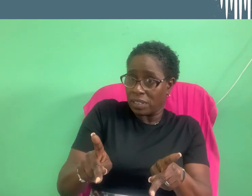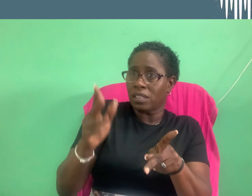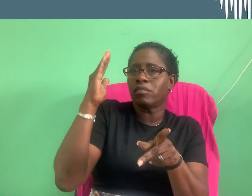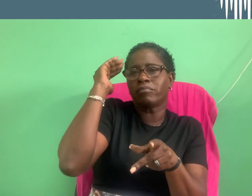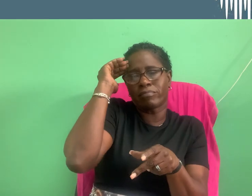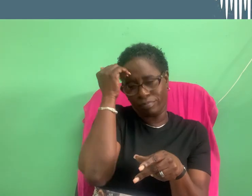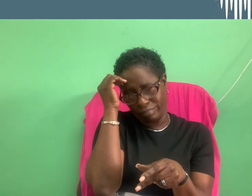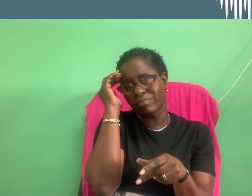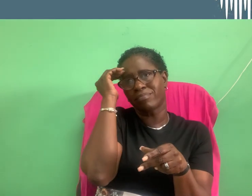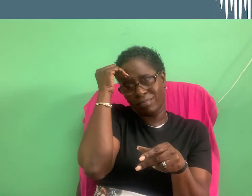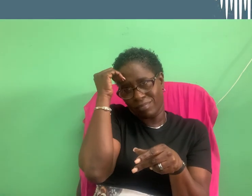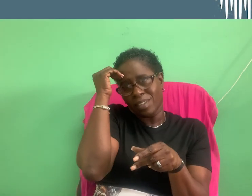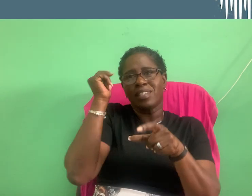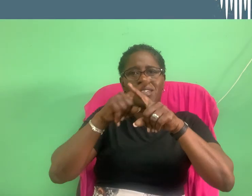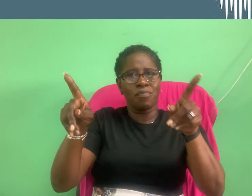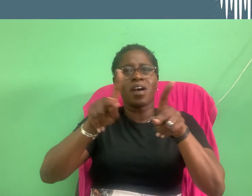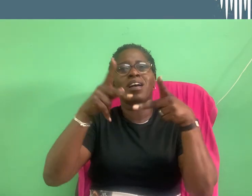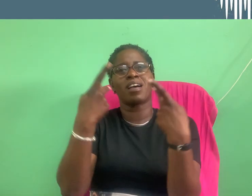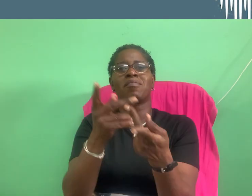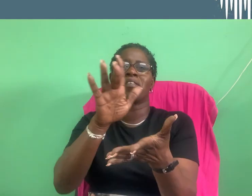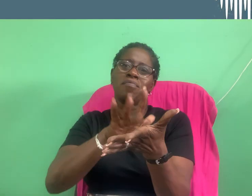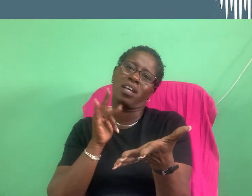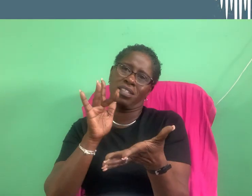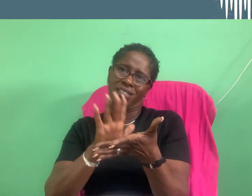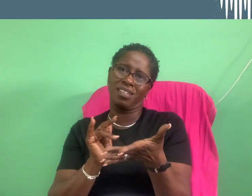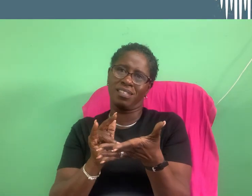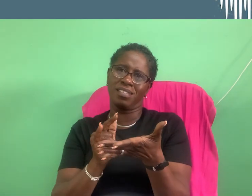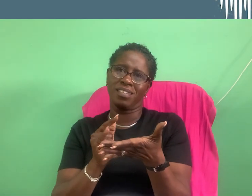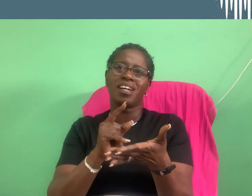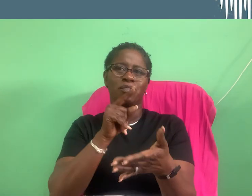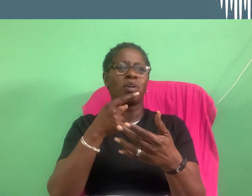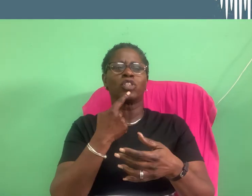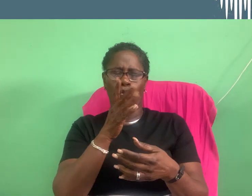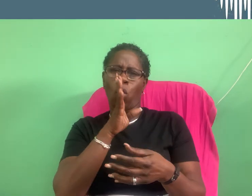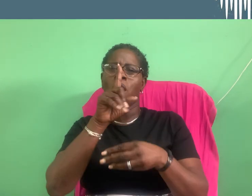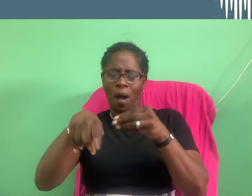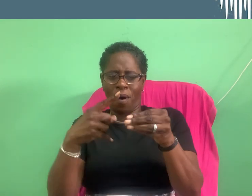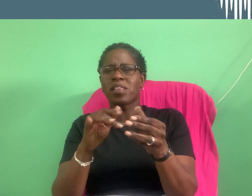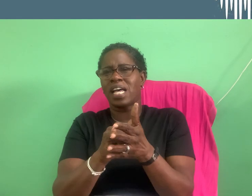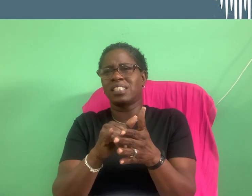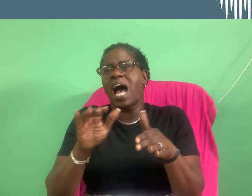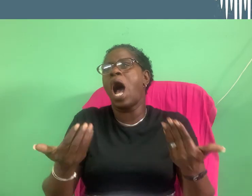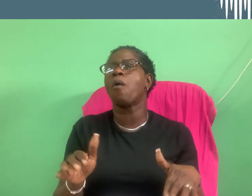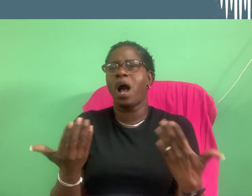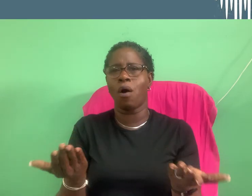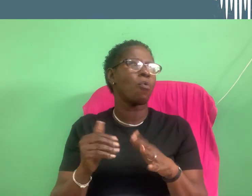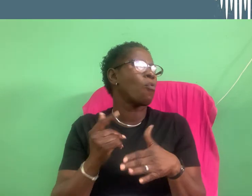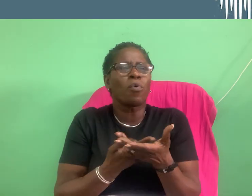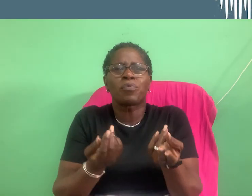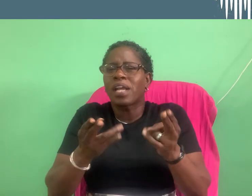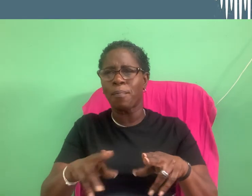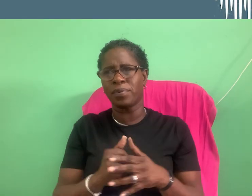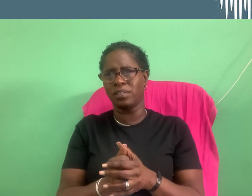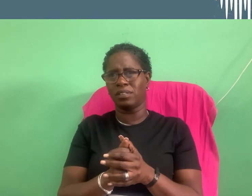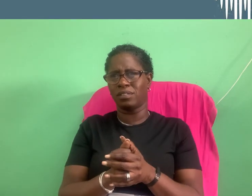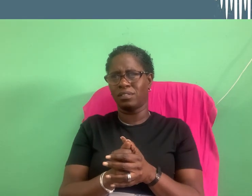in different forms. So I'm wondering if the three of you can share a bit more on that in terms, what are some of the factors or